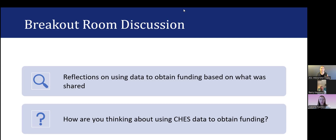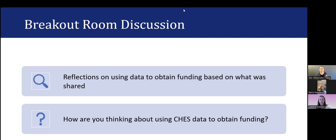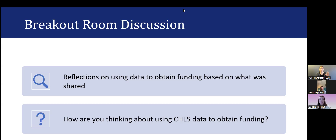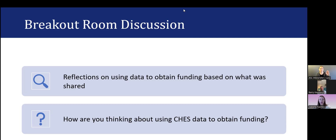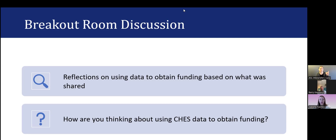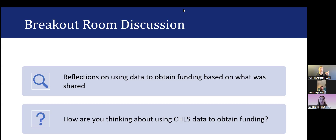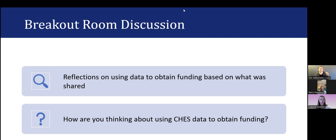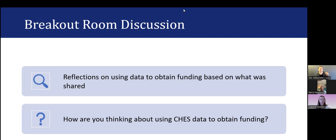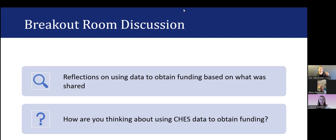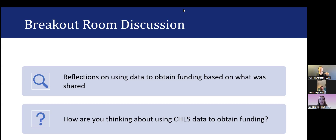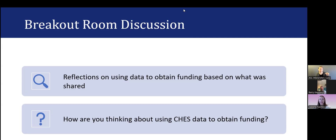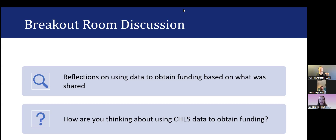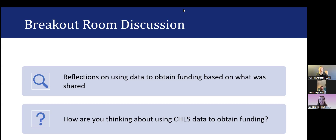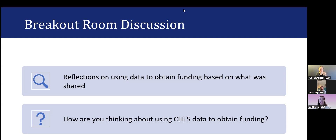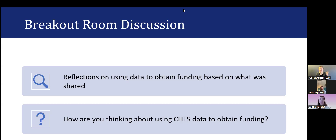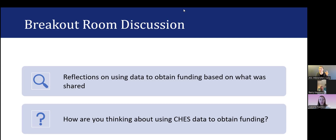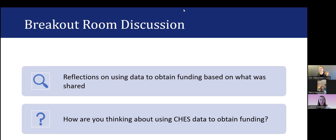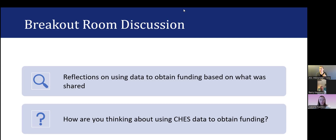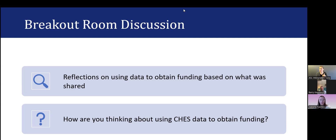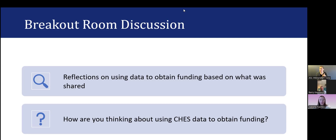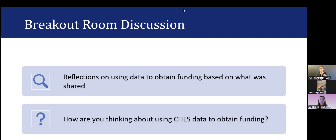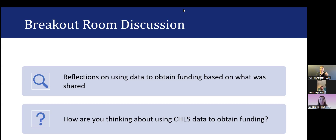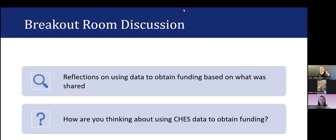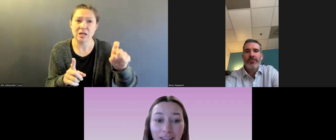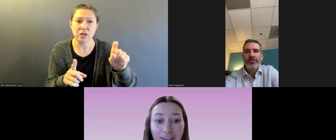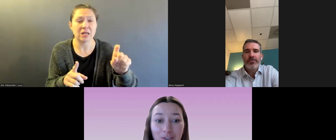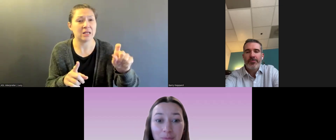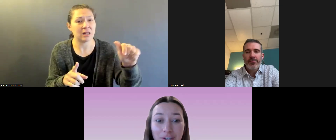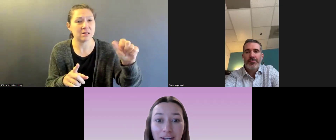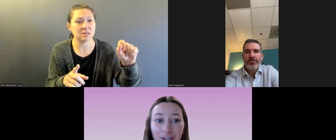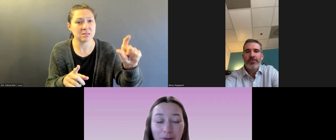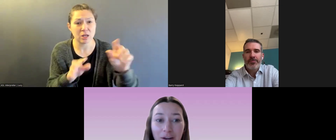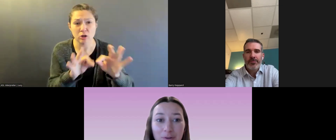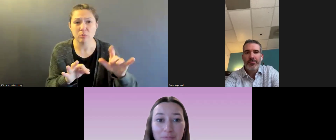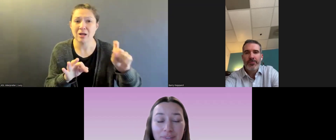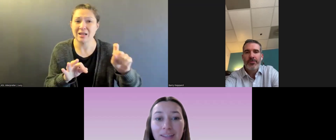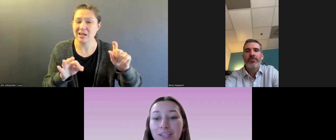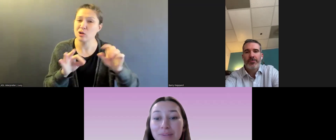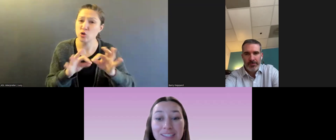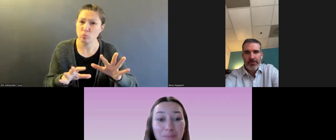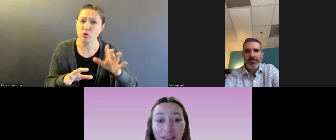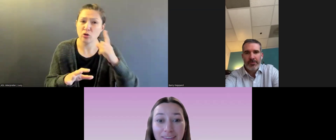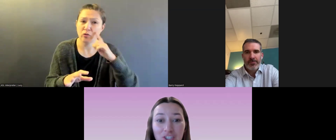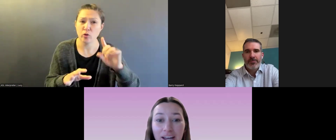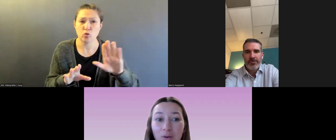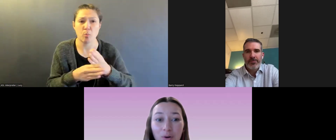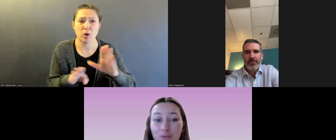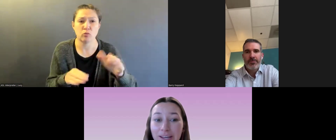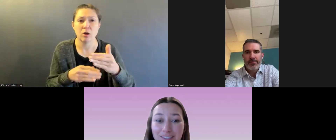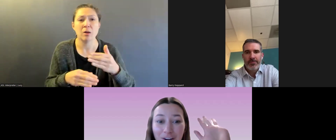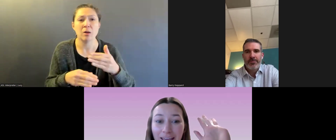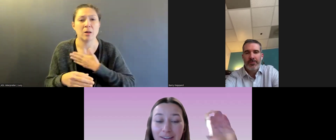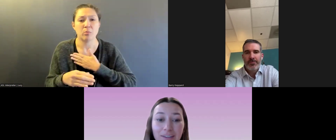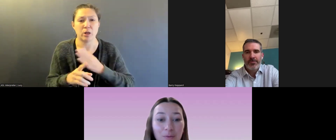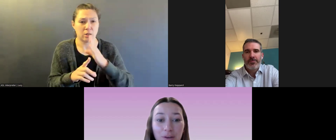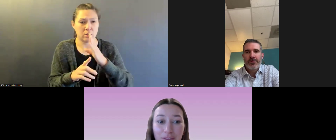if you are using ASL interpretation and would like an interpreter in your breakout room, can you please put that in the chat or